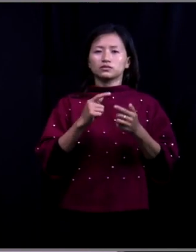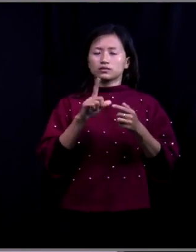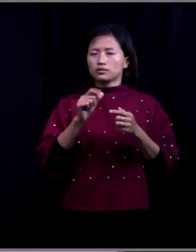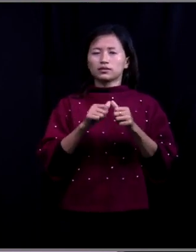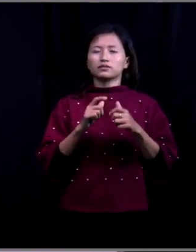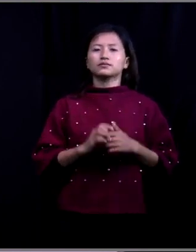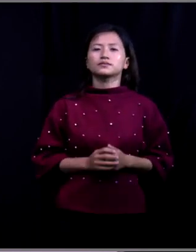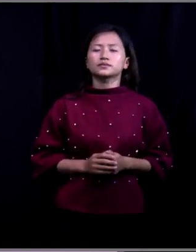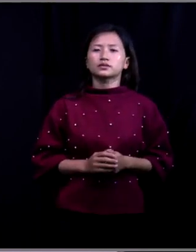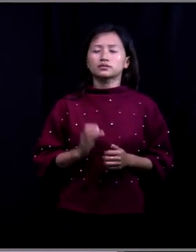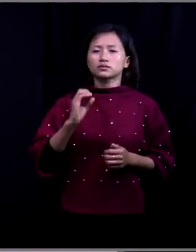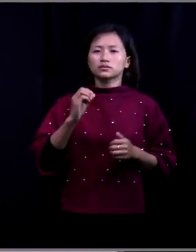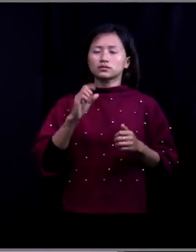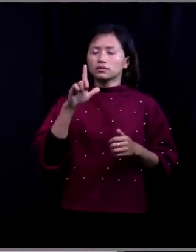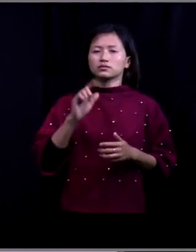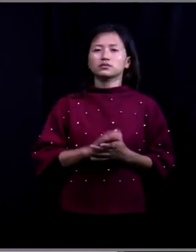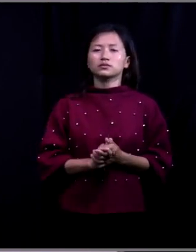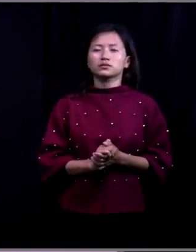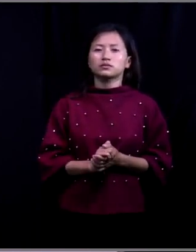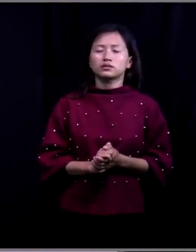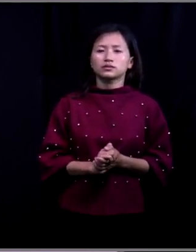Likewise, if we have calcium chloride,